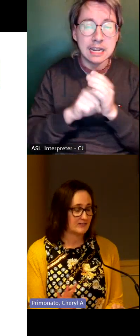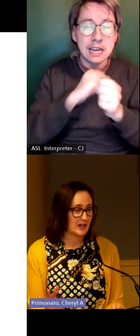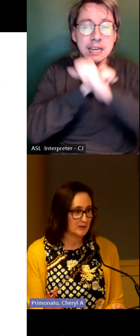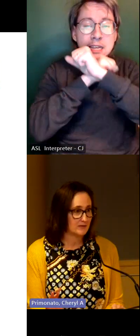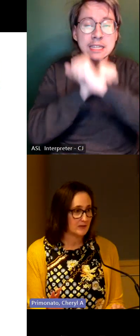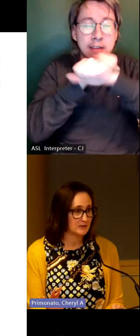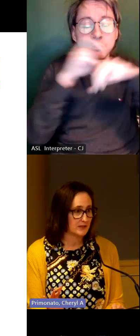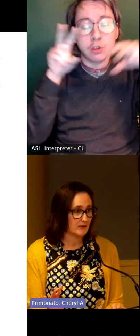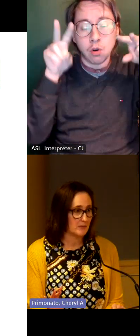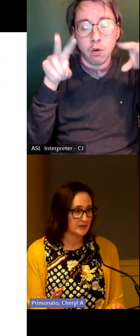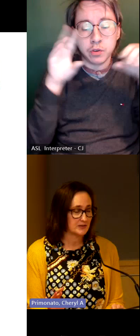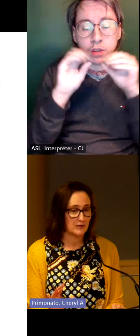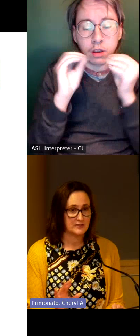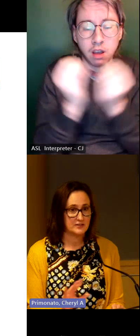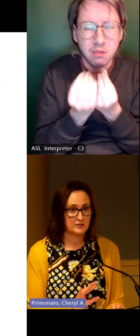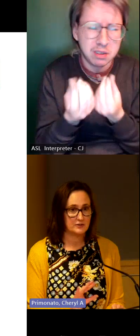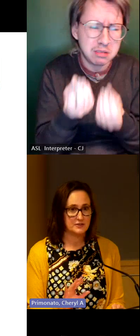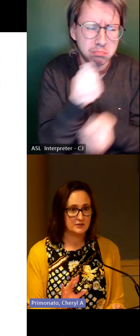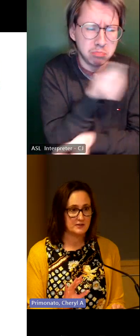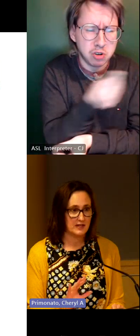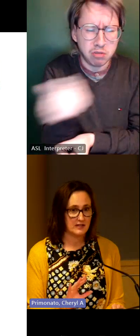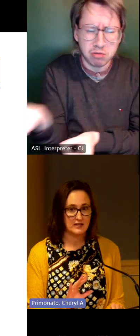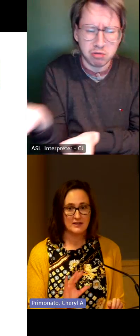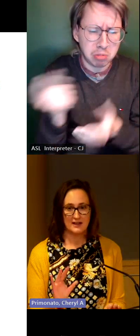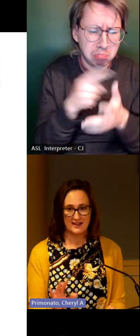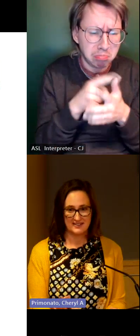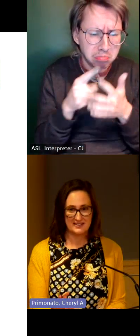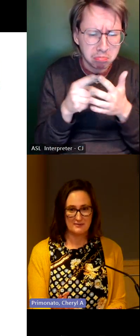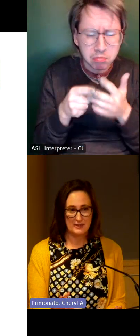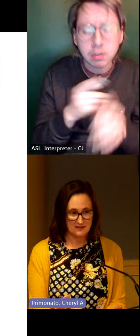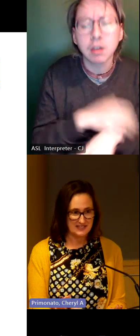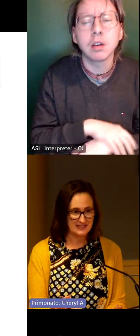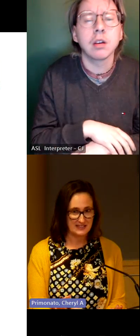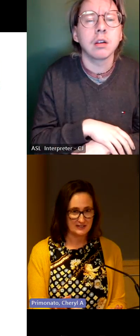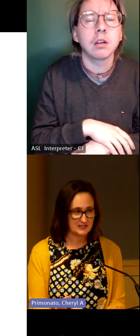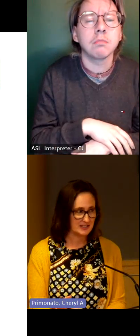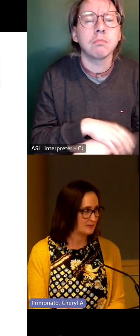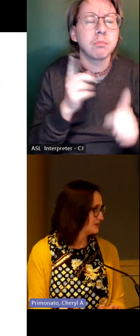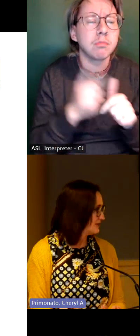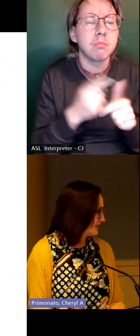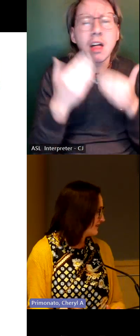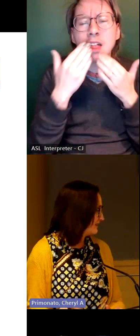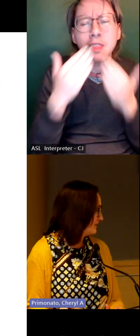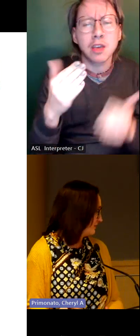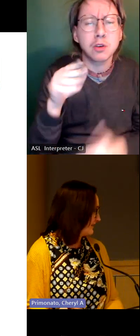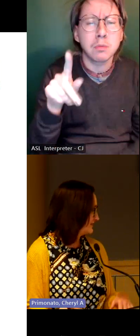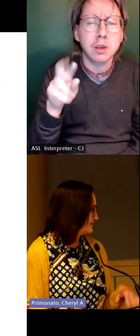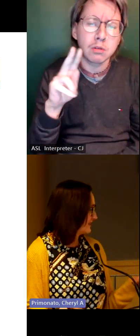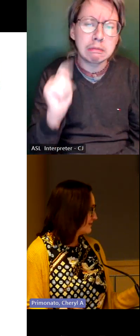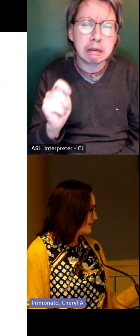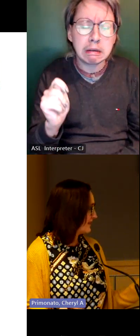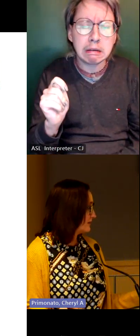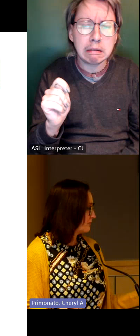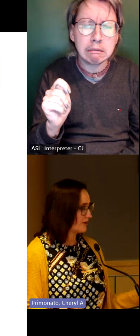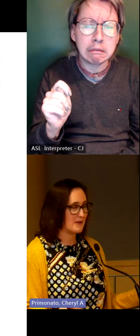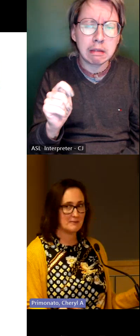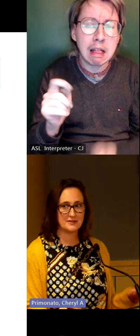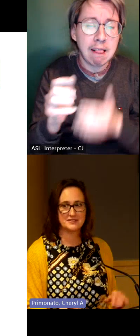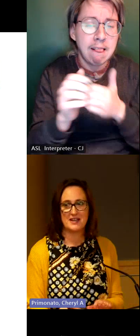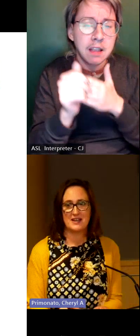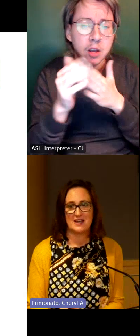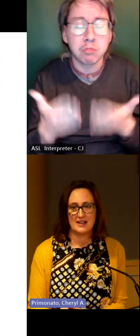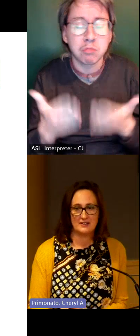I just have a couple of closing remarks. One, to thank the PRT leadership, to thank you as the committee and the